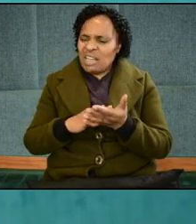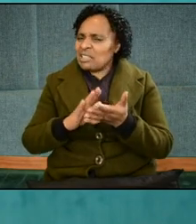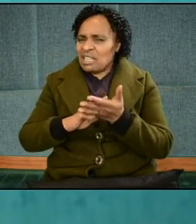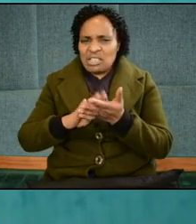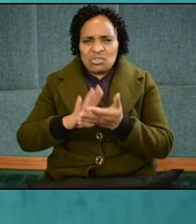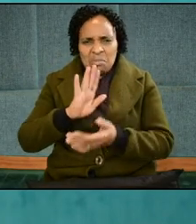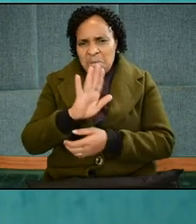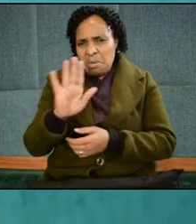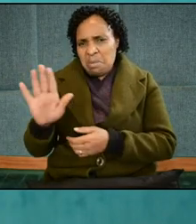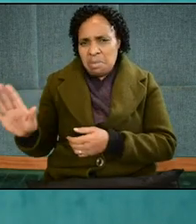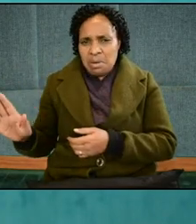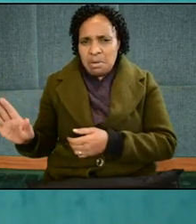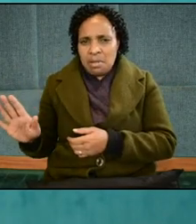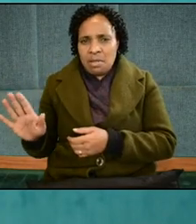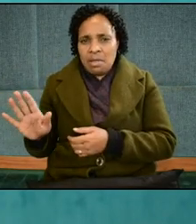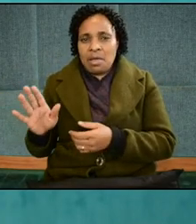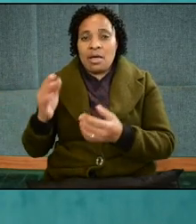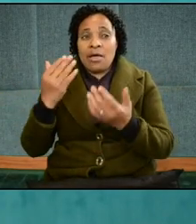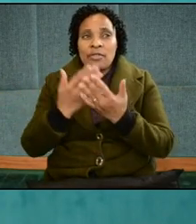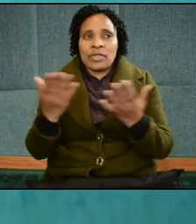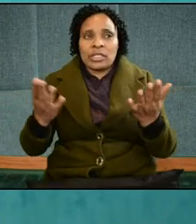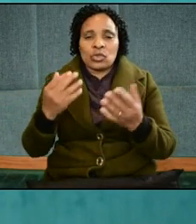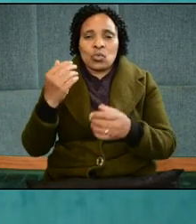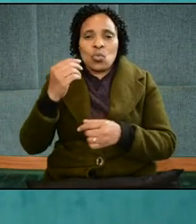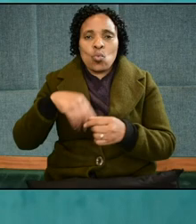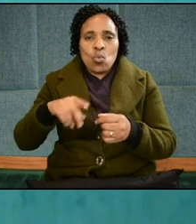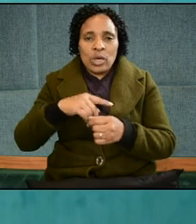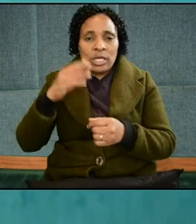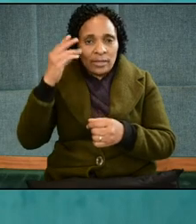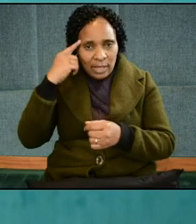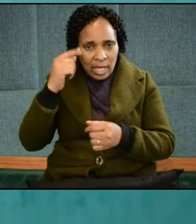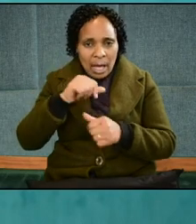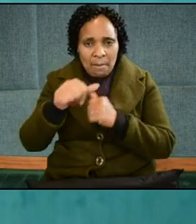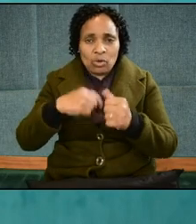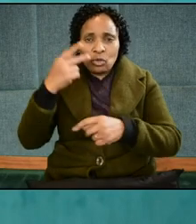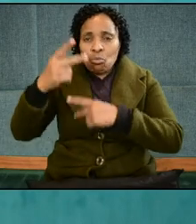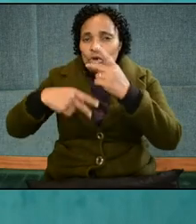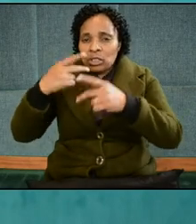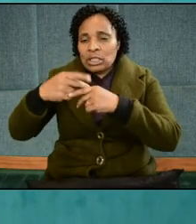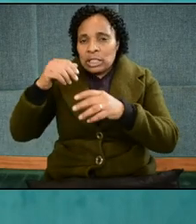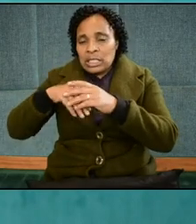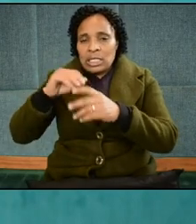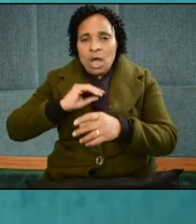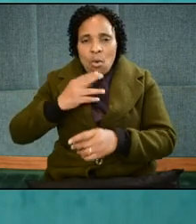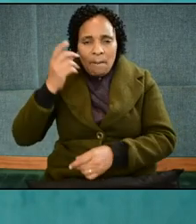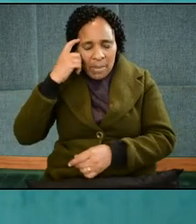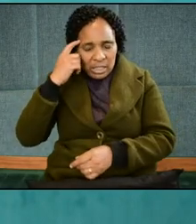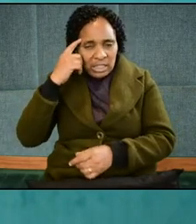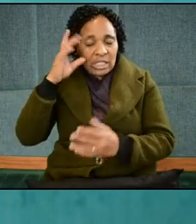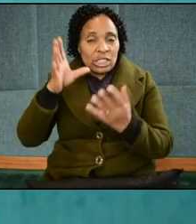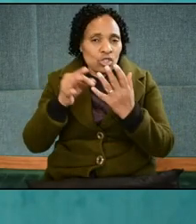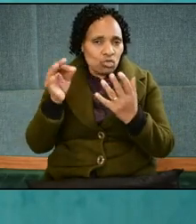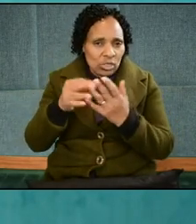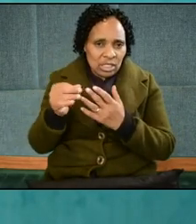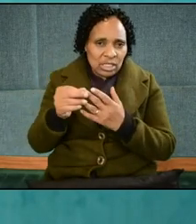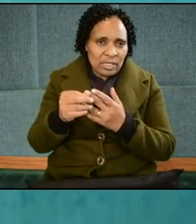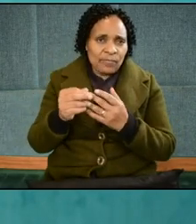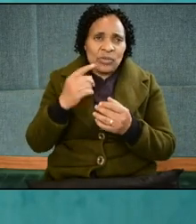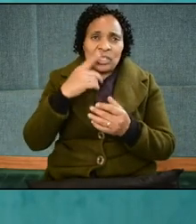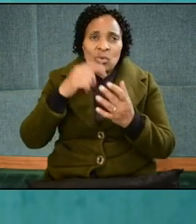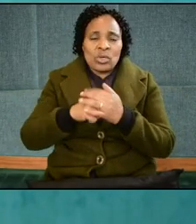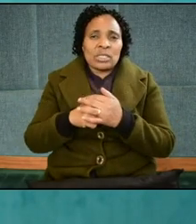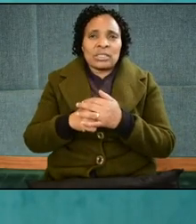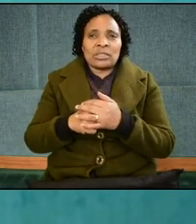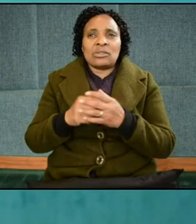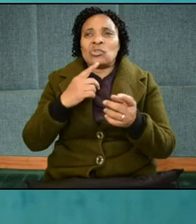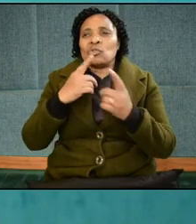suggestion. Mm-hmm. And the things we think about, what crosses our minds, is a choice. Mm-hmm. You can say, well, it just